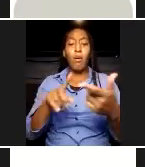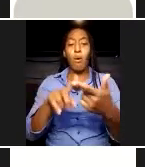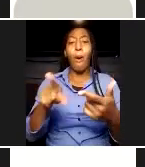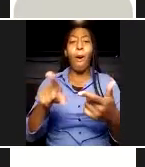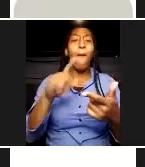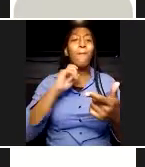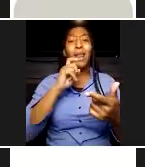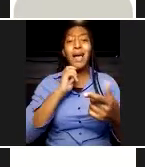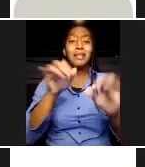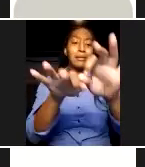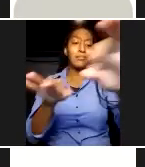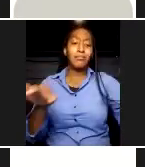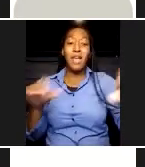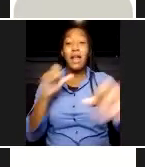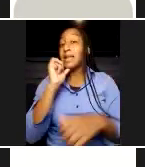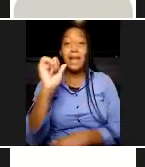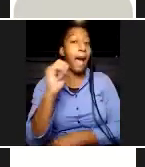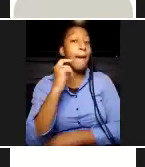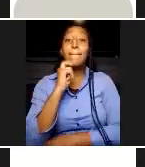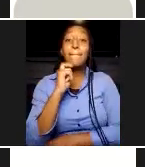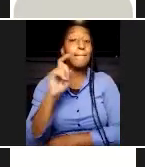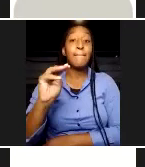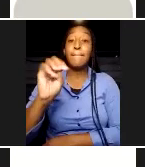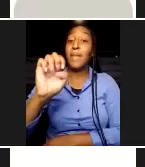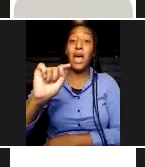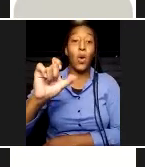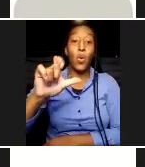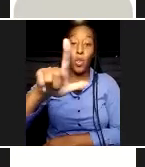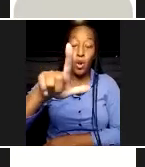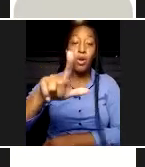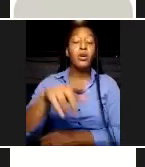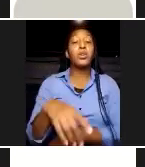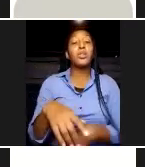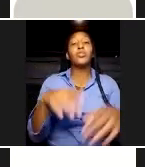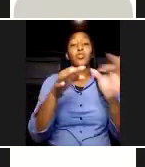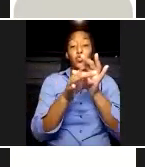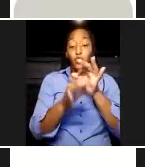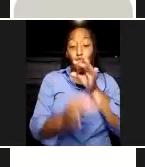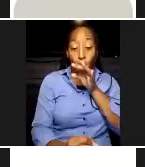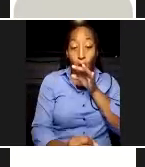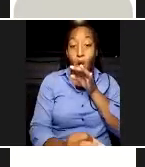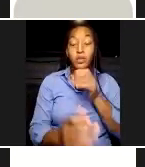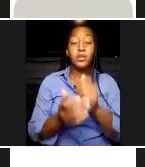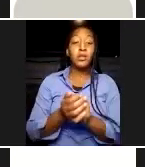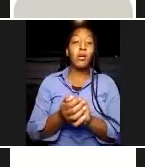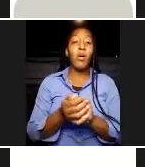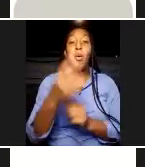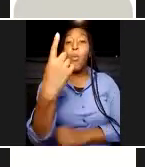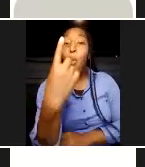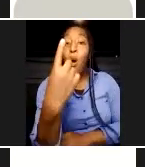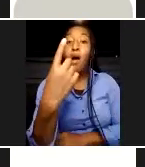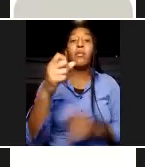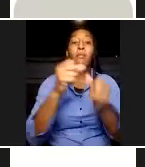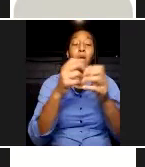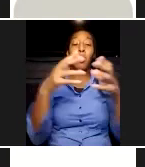Straws. There's regular straws. One balloon and one tray. Now this tray